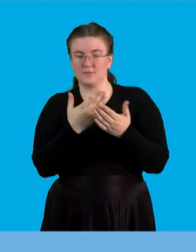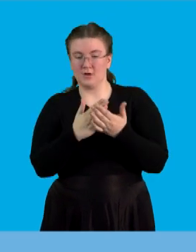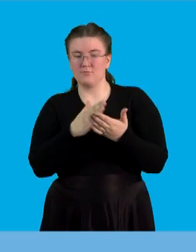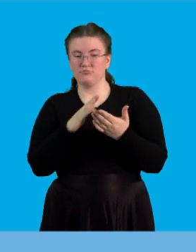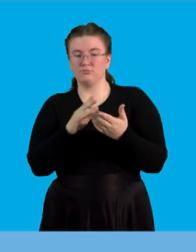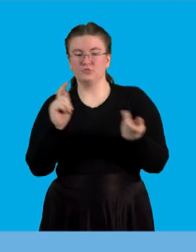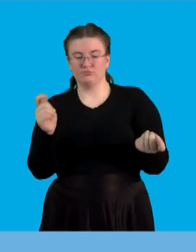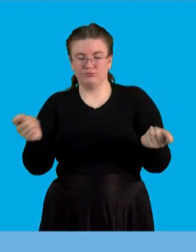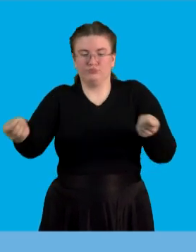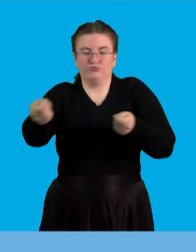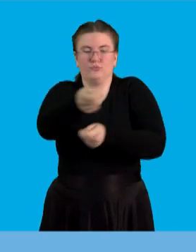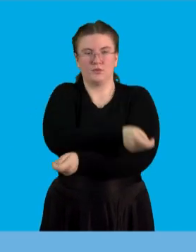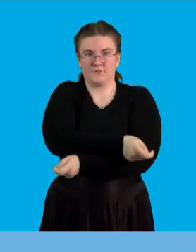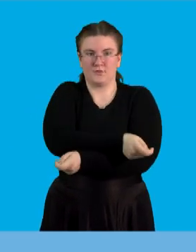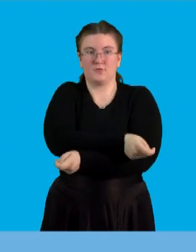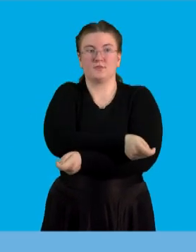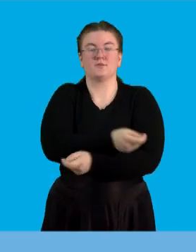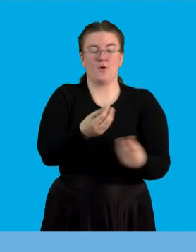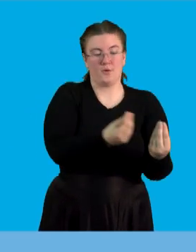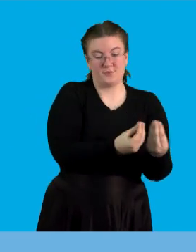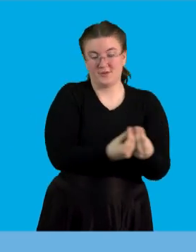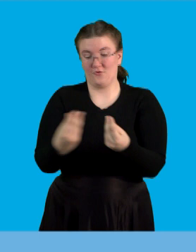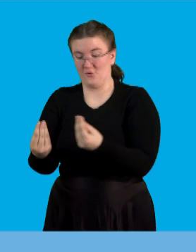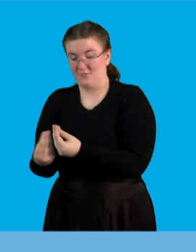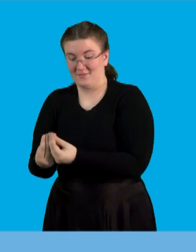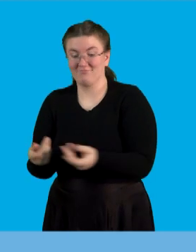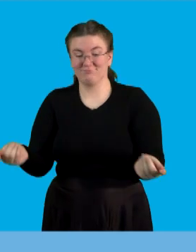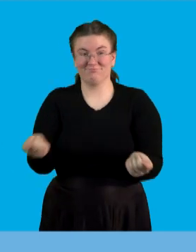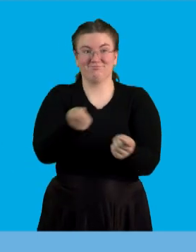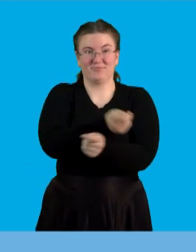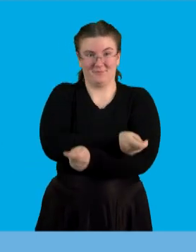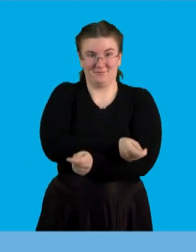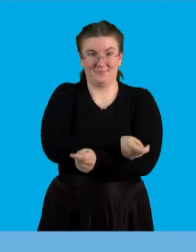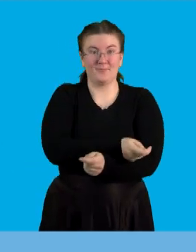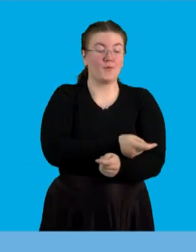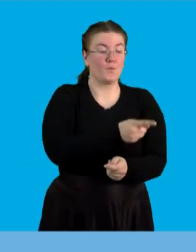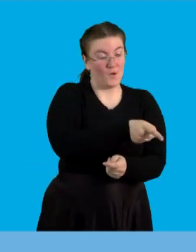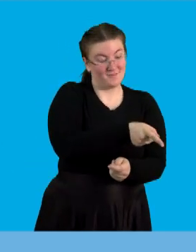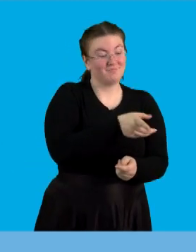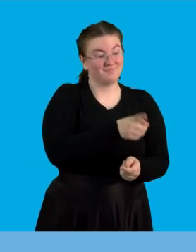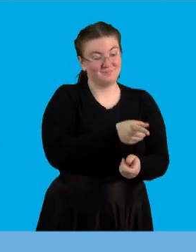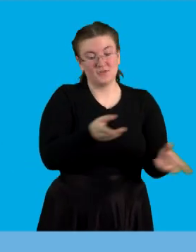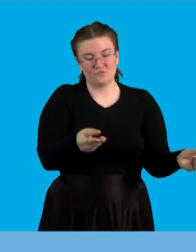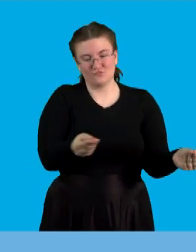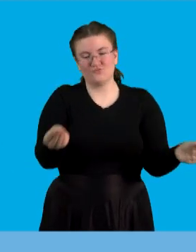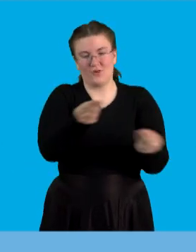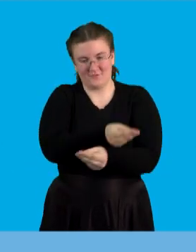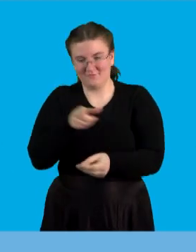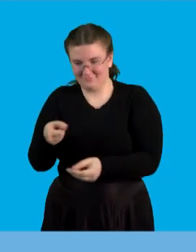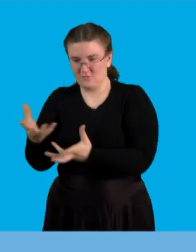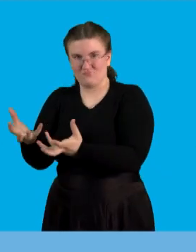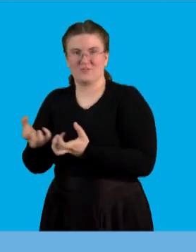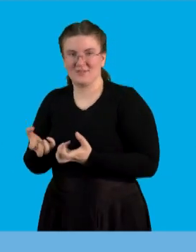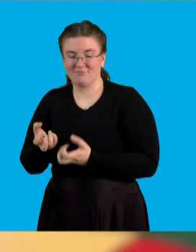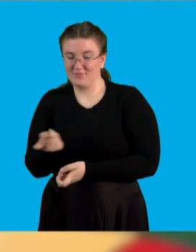these electrons are transferred between objects, the objects that receives the electrons and the object that transfer